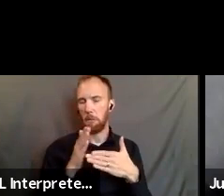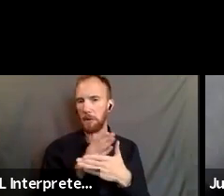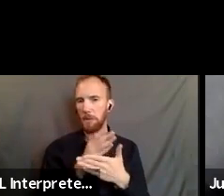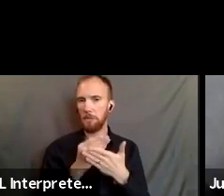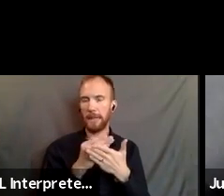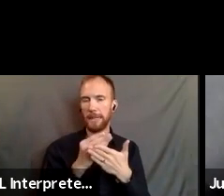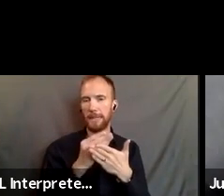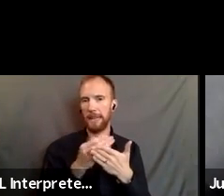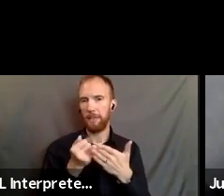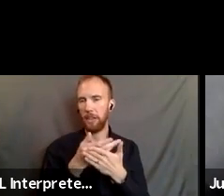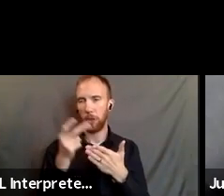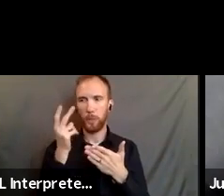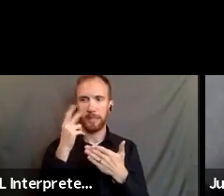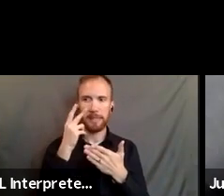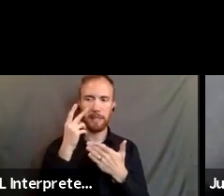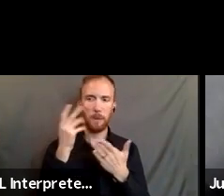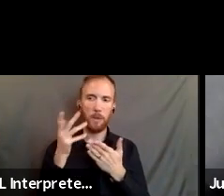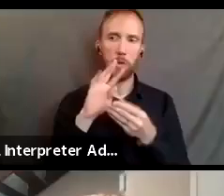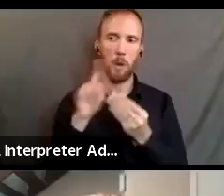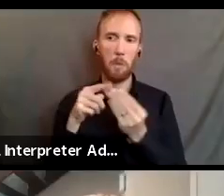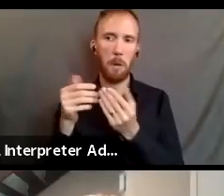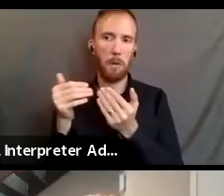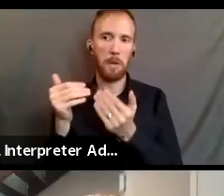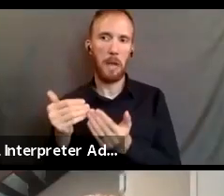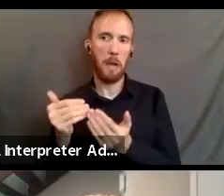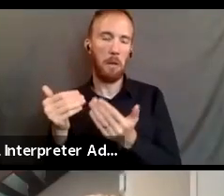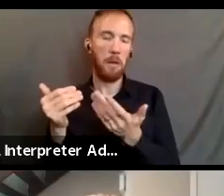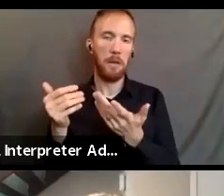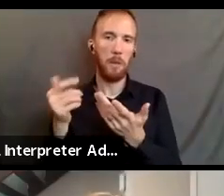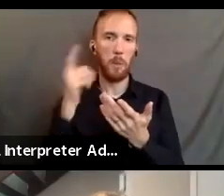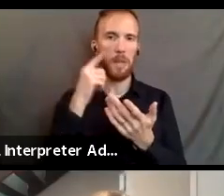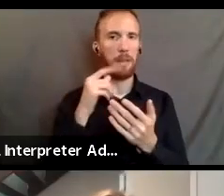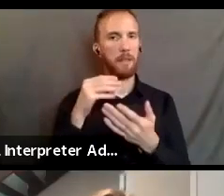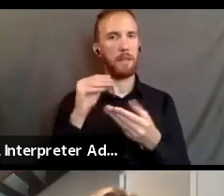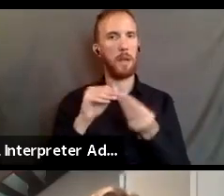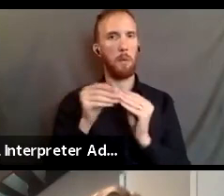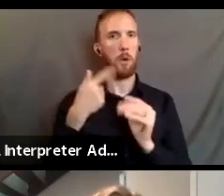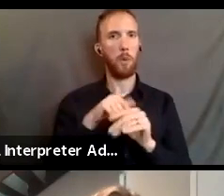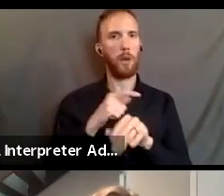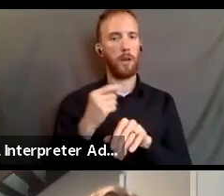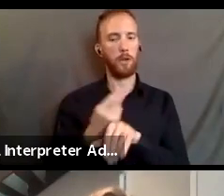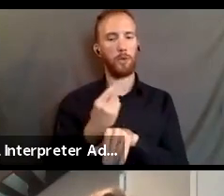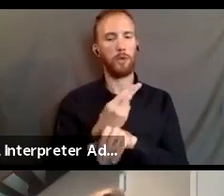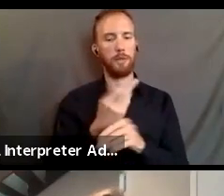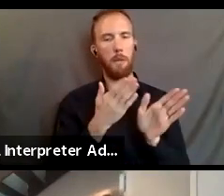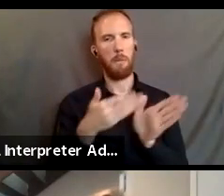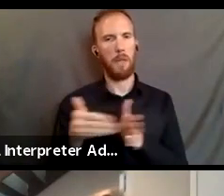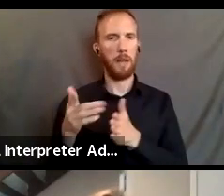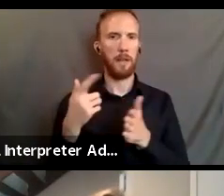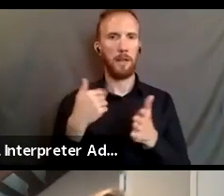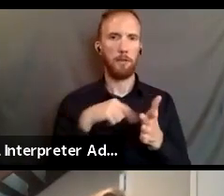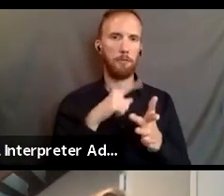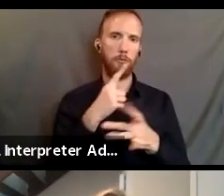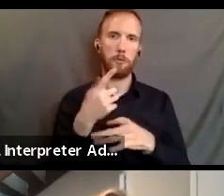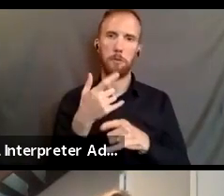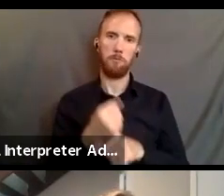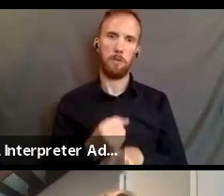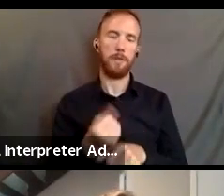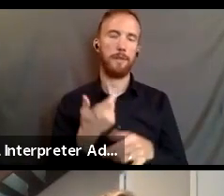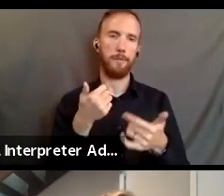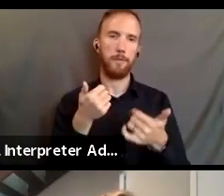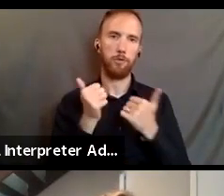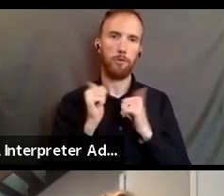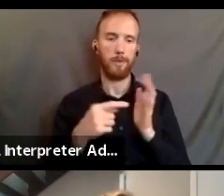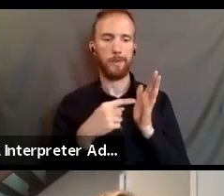discussed our number will be conservative for what those dollars are and so uh felt confident that we could reflect that um